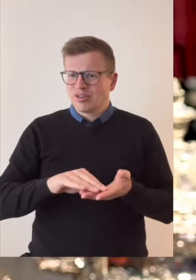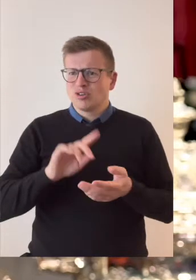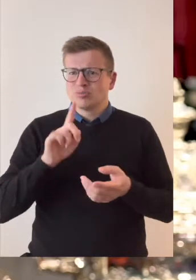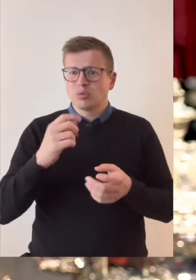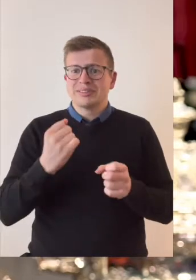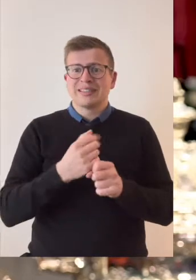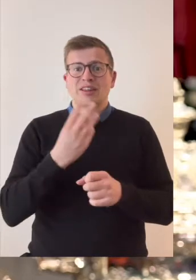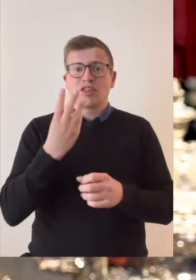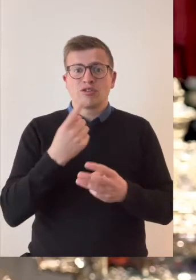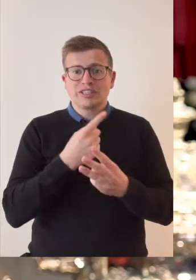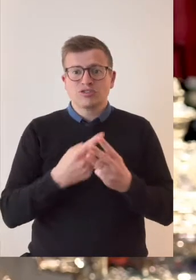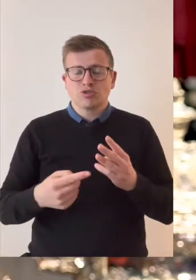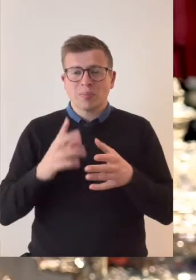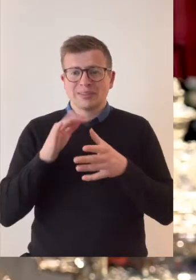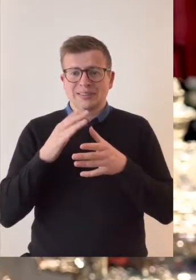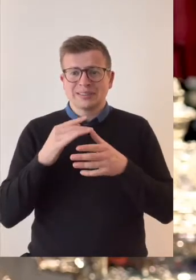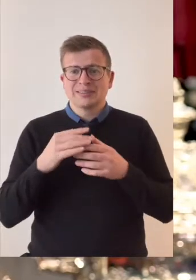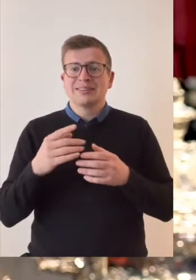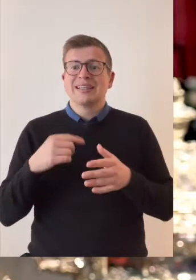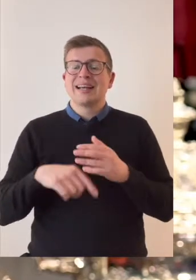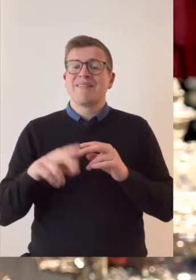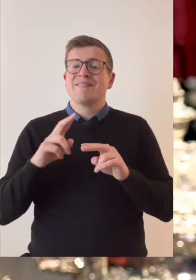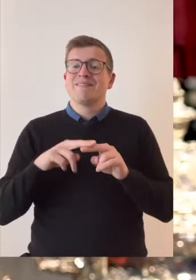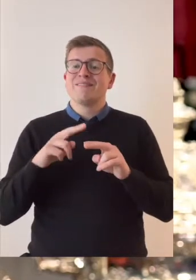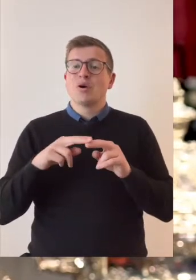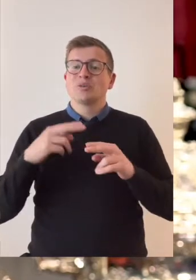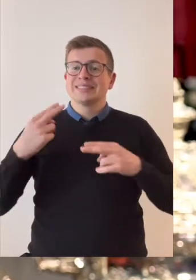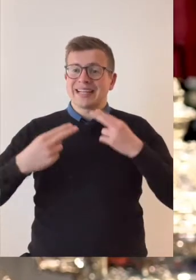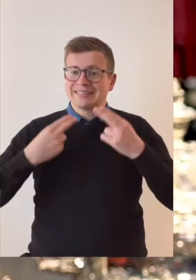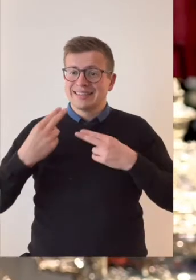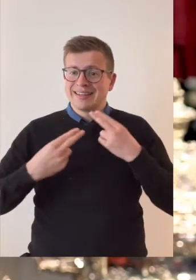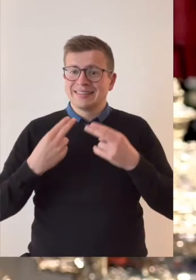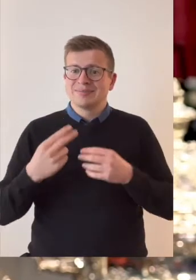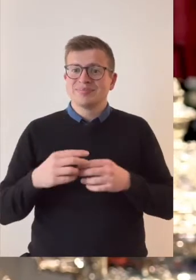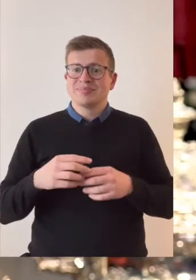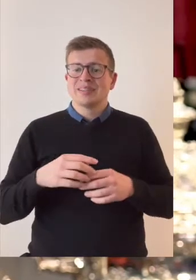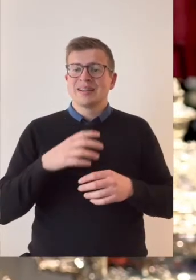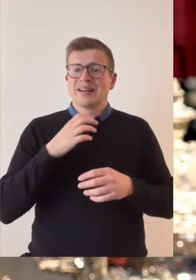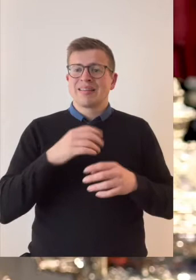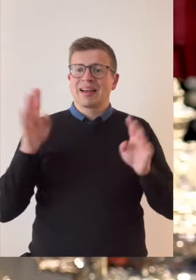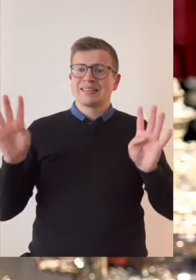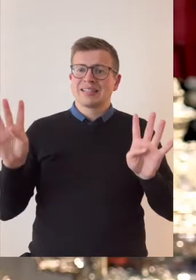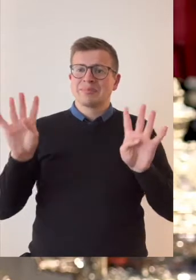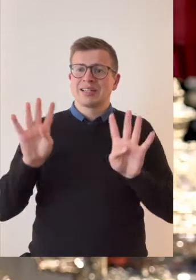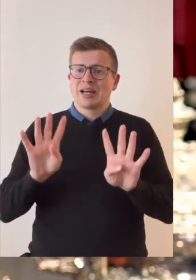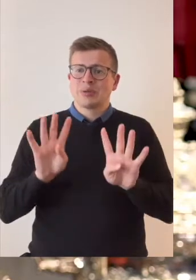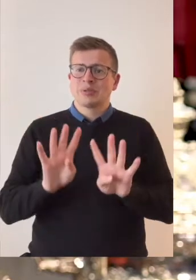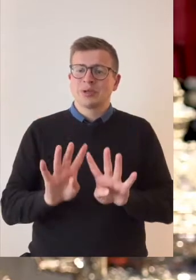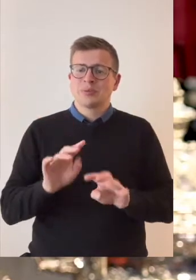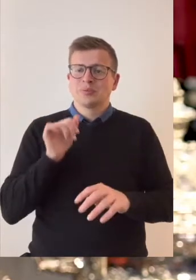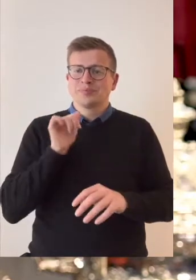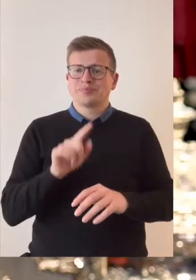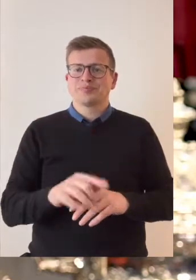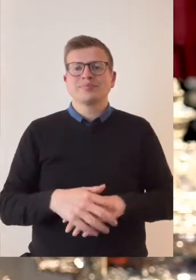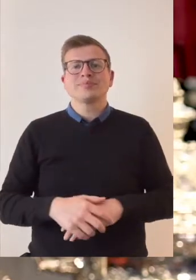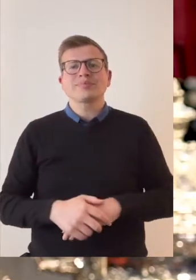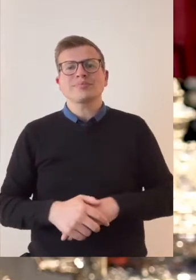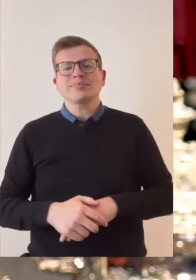the Three Trumpeters in Foden's canteen. The guys came down, you